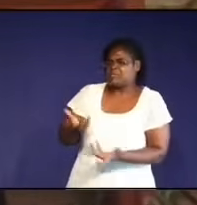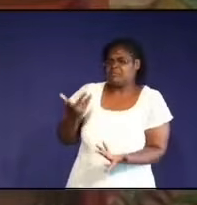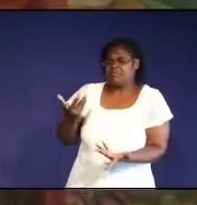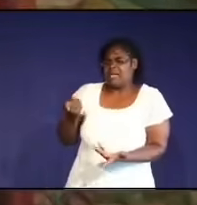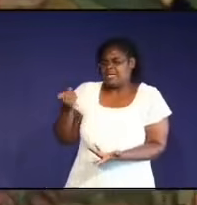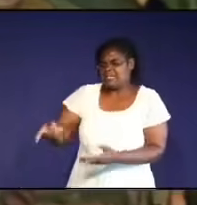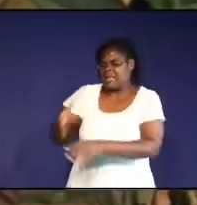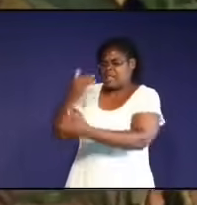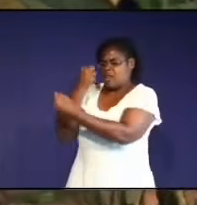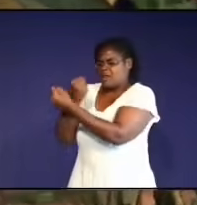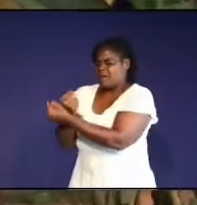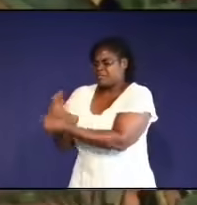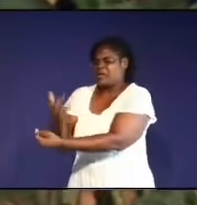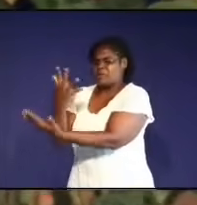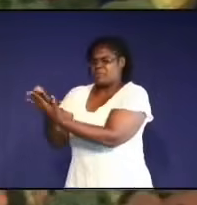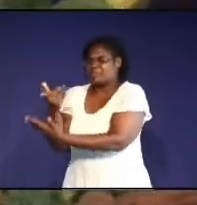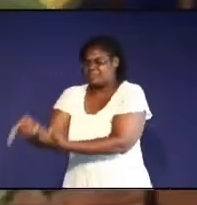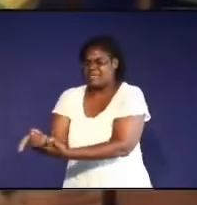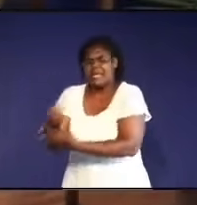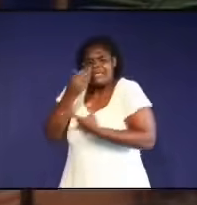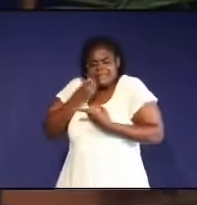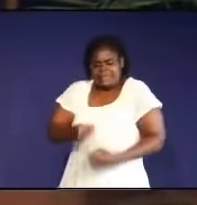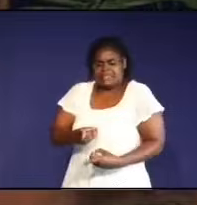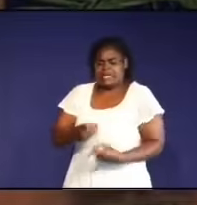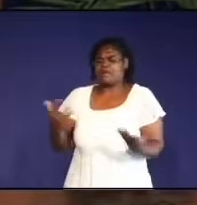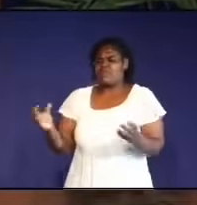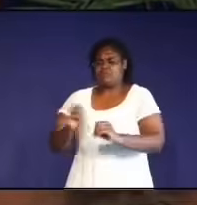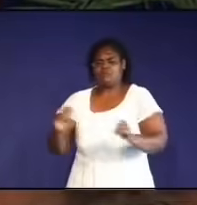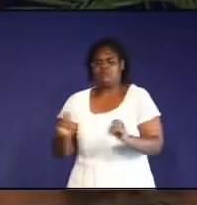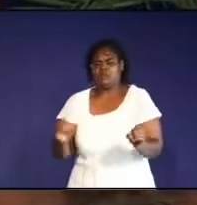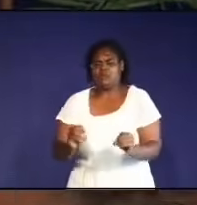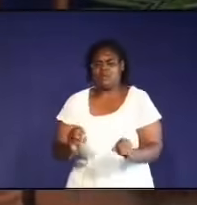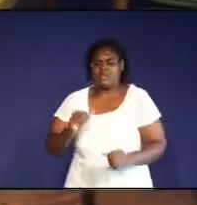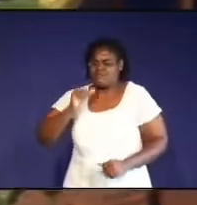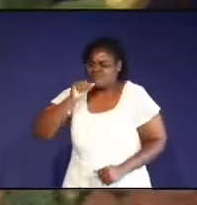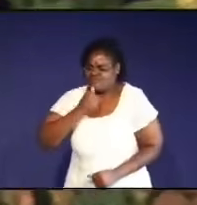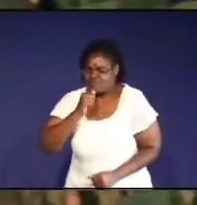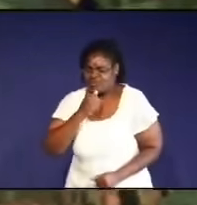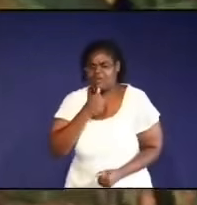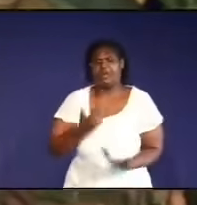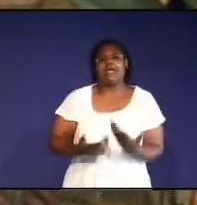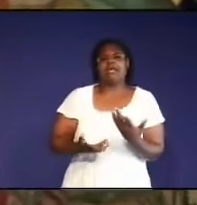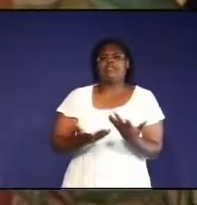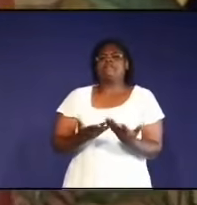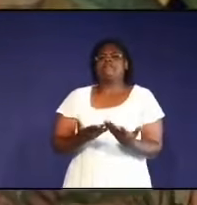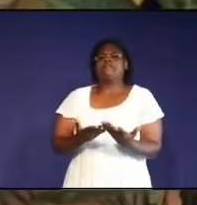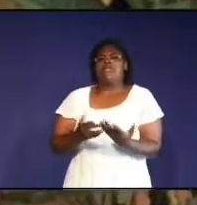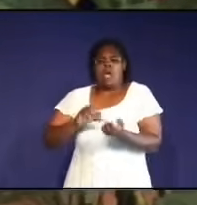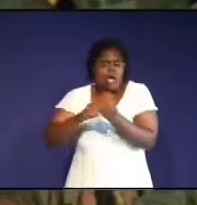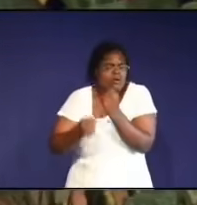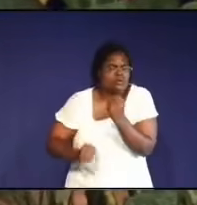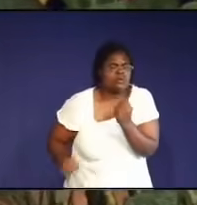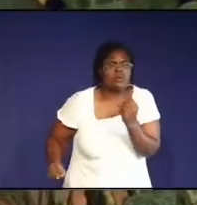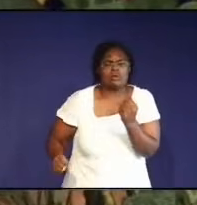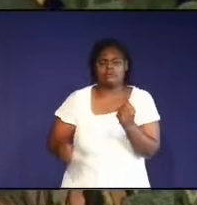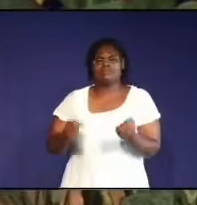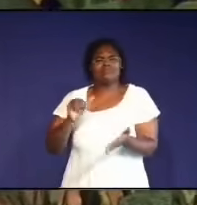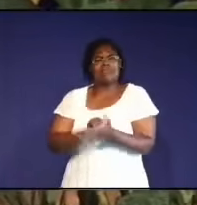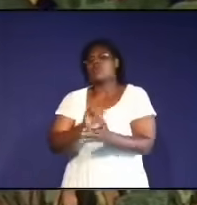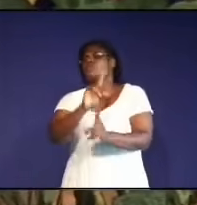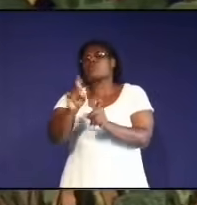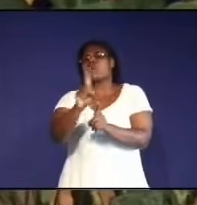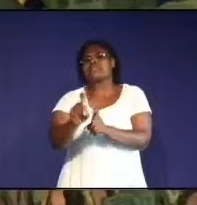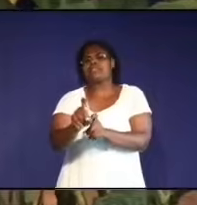our prison system, a desire that there shall be no more suffering and injustice. How long? That's the